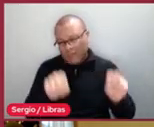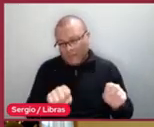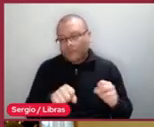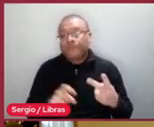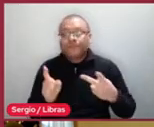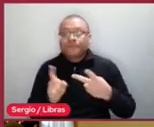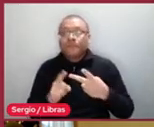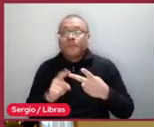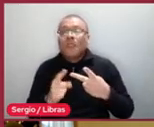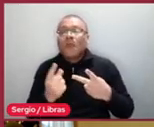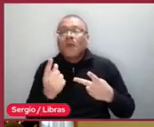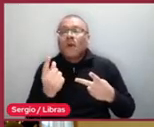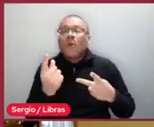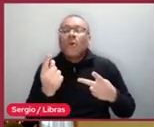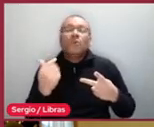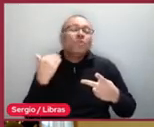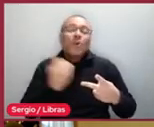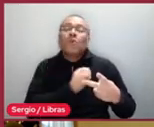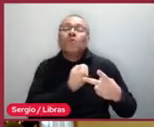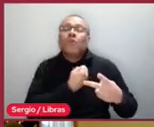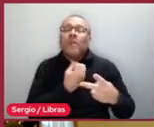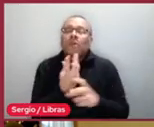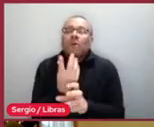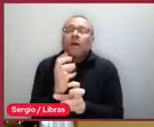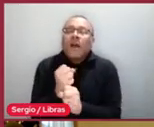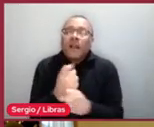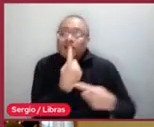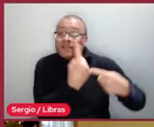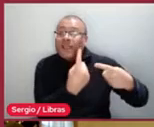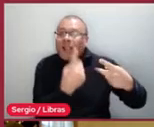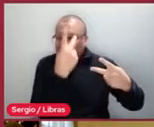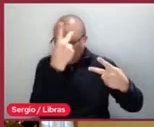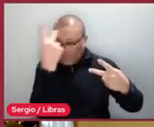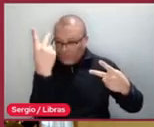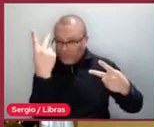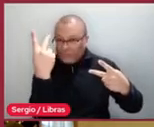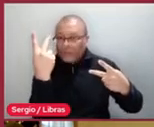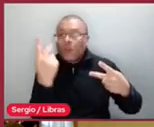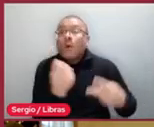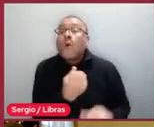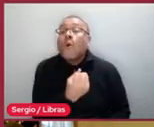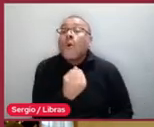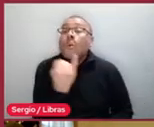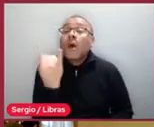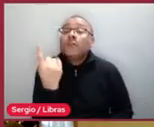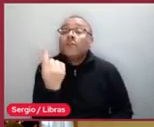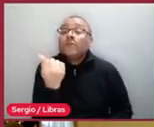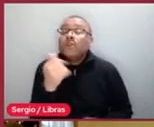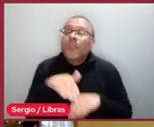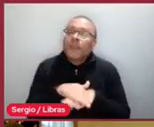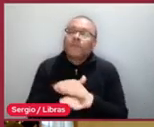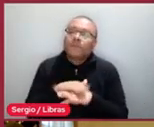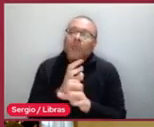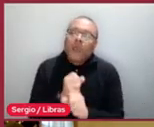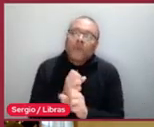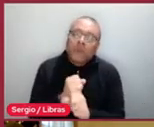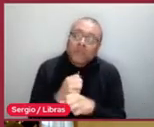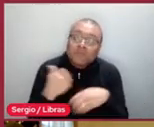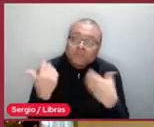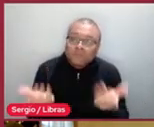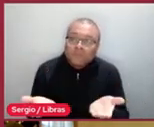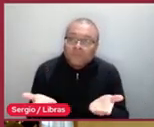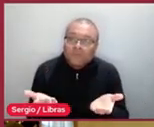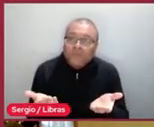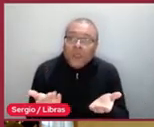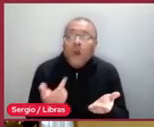We have a table called accounts that depends on the user. And when the user deposits something on the account, or when it